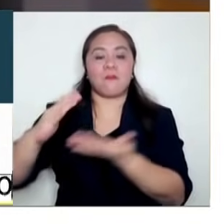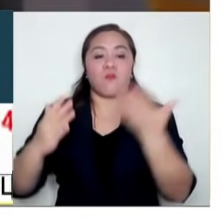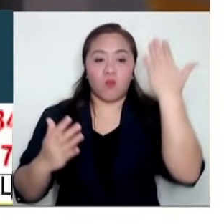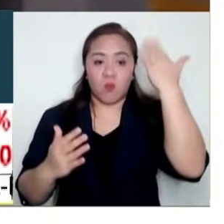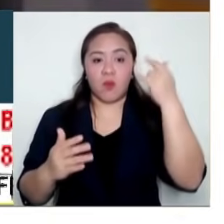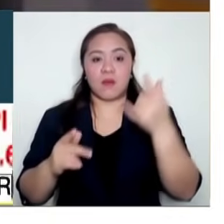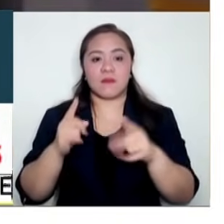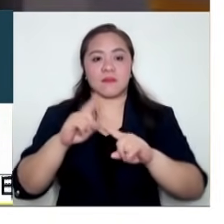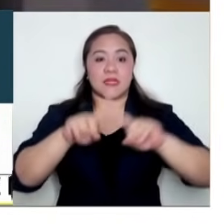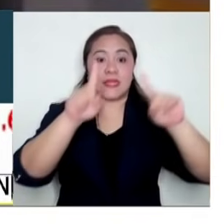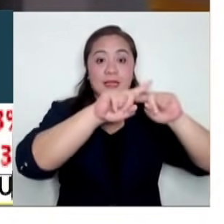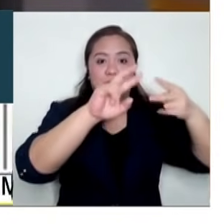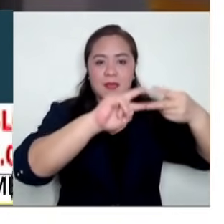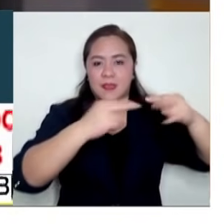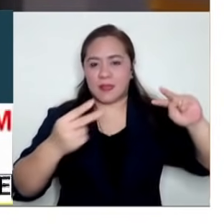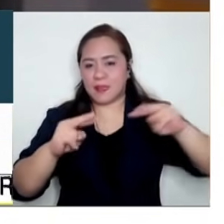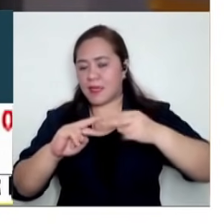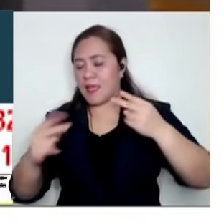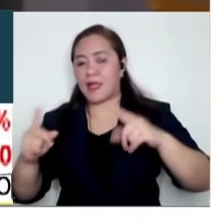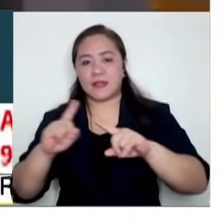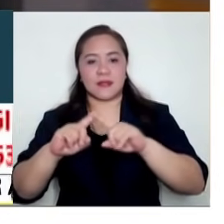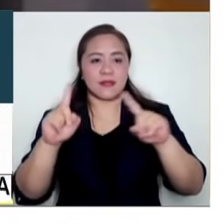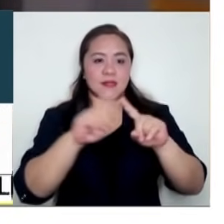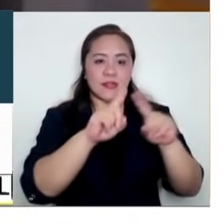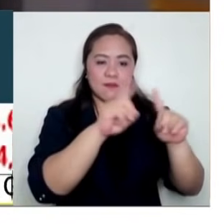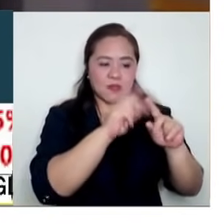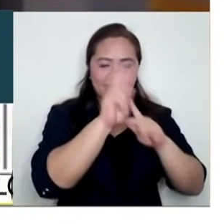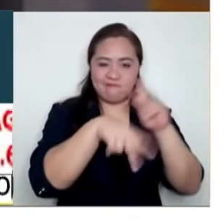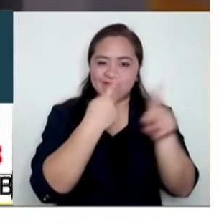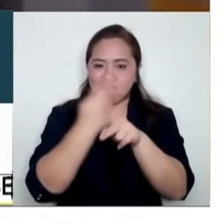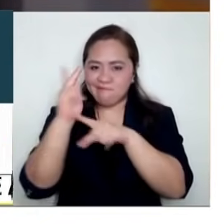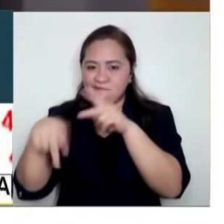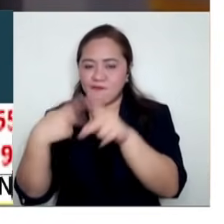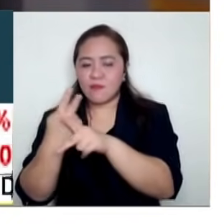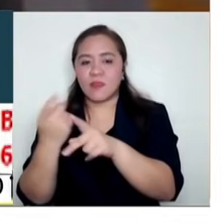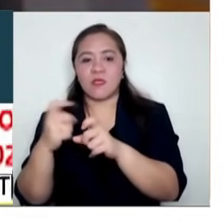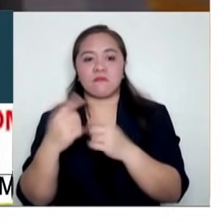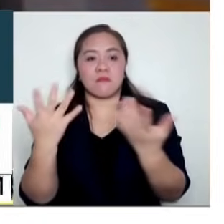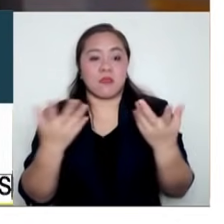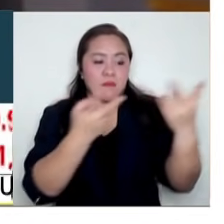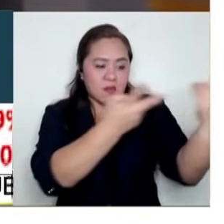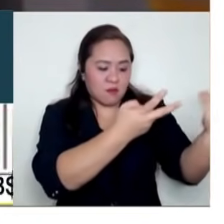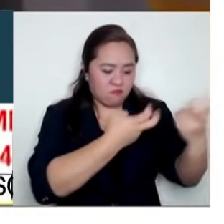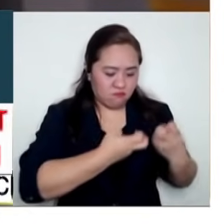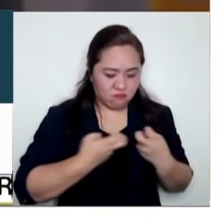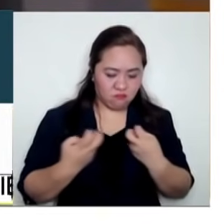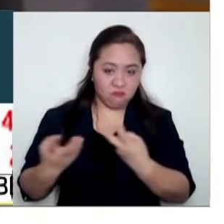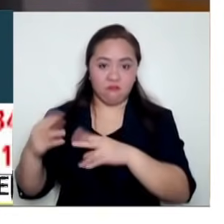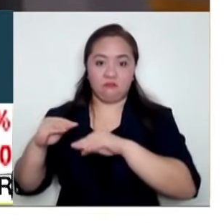this different characteristics. Some are more transmissible than the other. But again, let me go back.